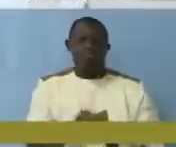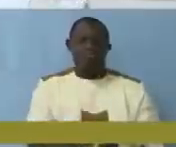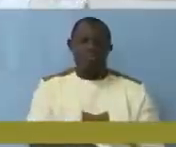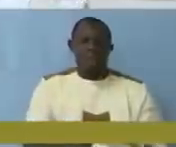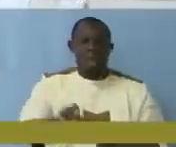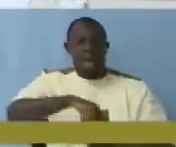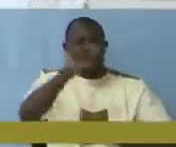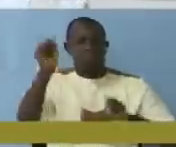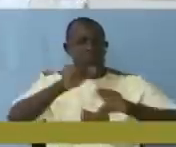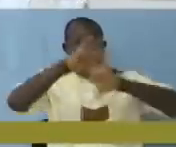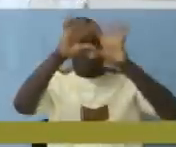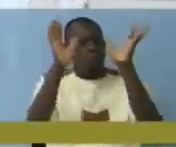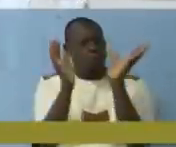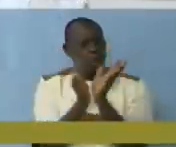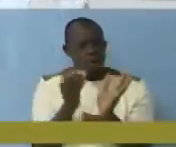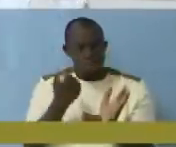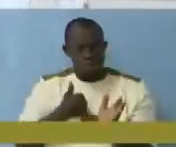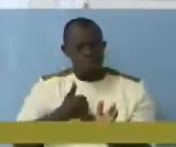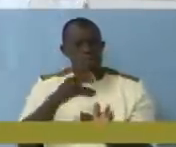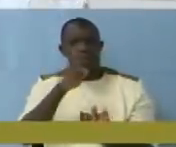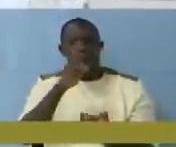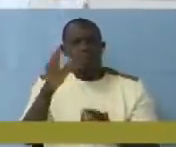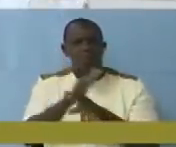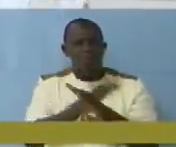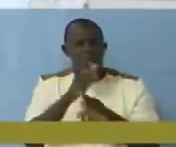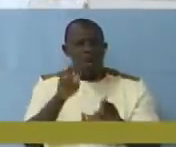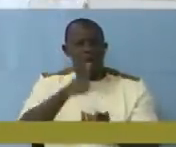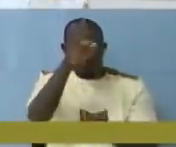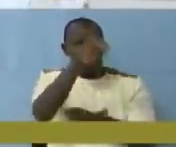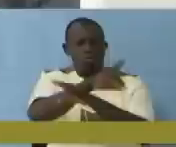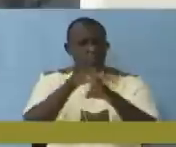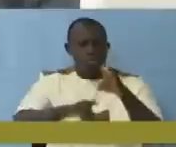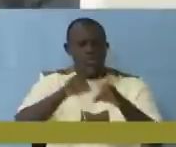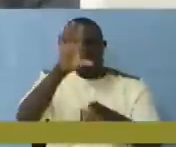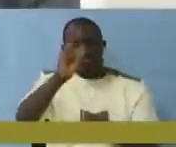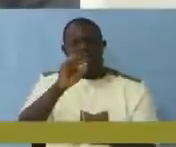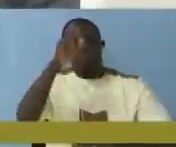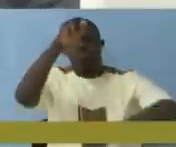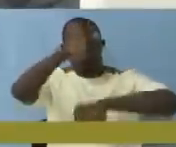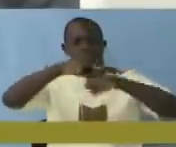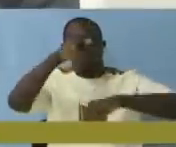And all those people were precisely in the position to carry out that torture.